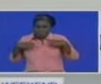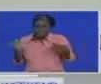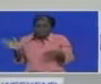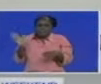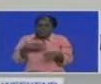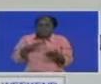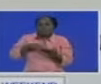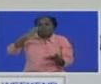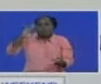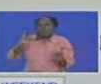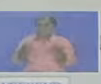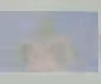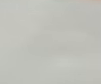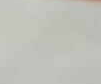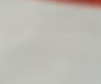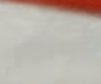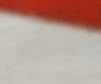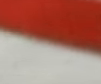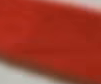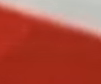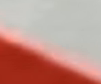with more news.